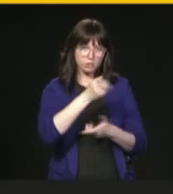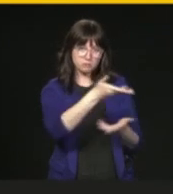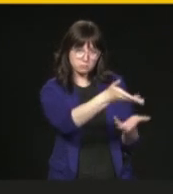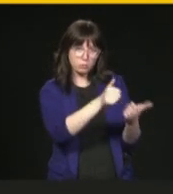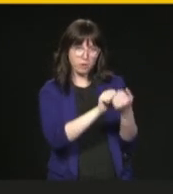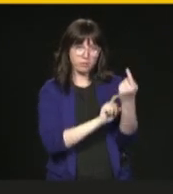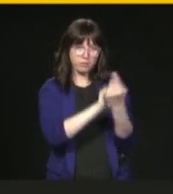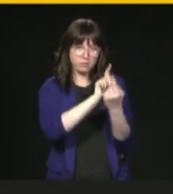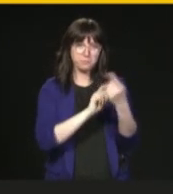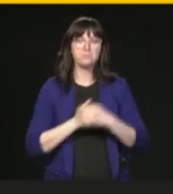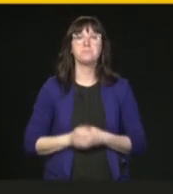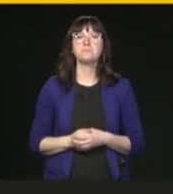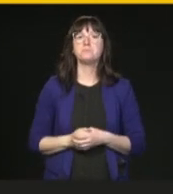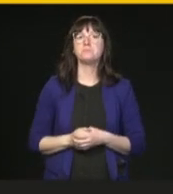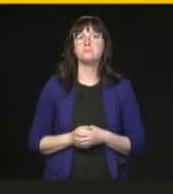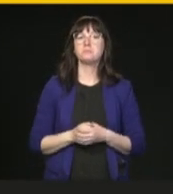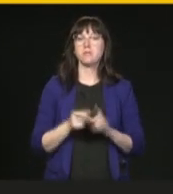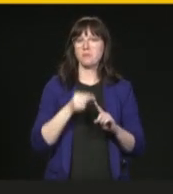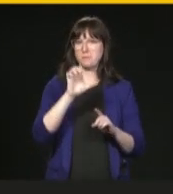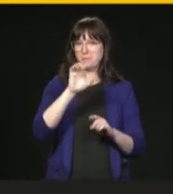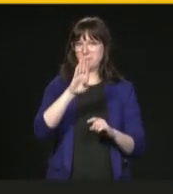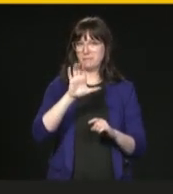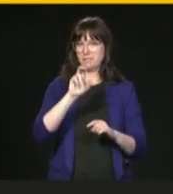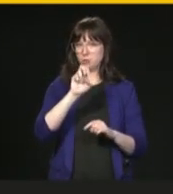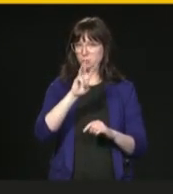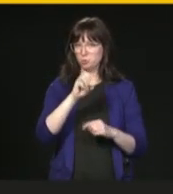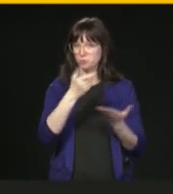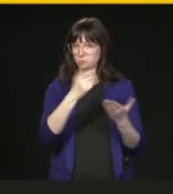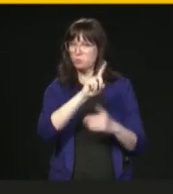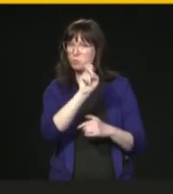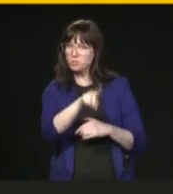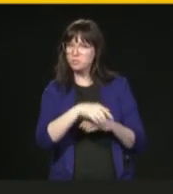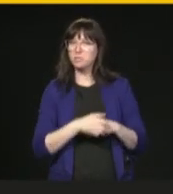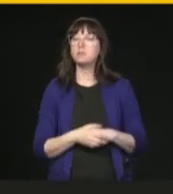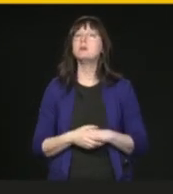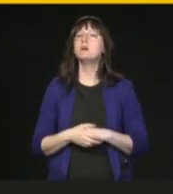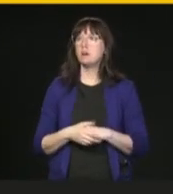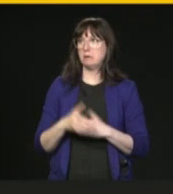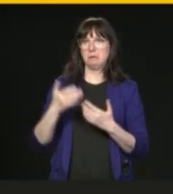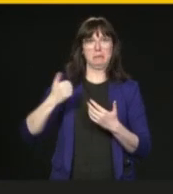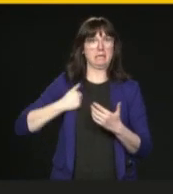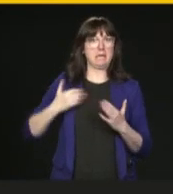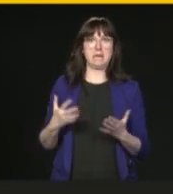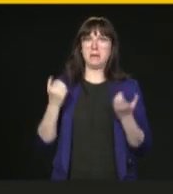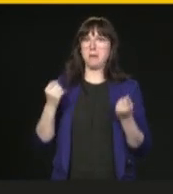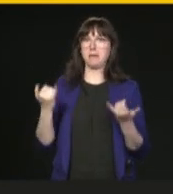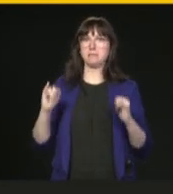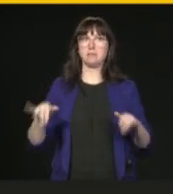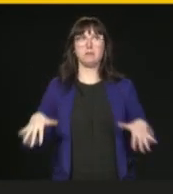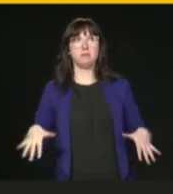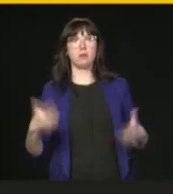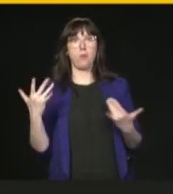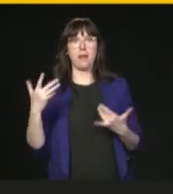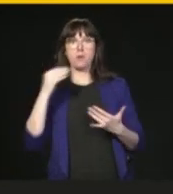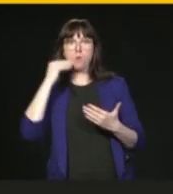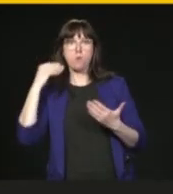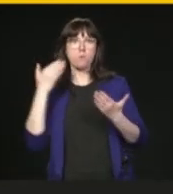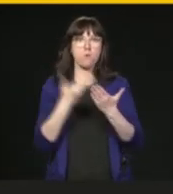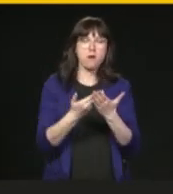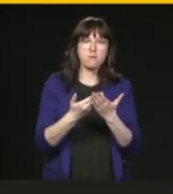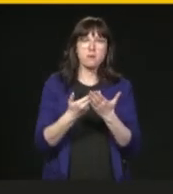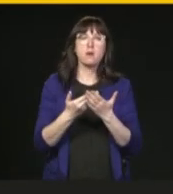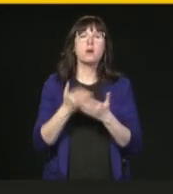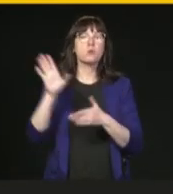Hi, Ashley Burke, CBC News. A week and a half ago, you told Canadians to come home. More than 1 million Canadians have since then. Can you tell me